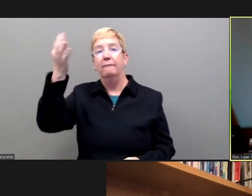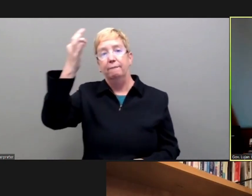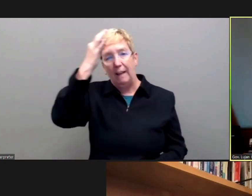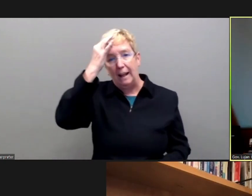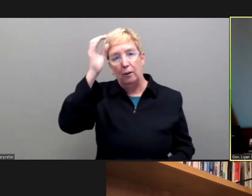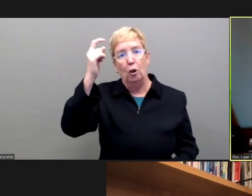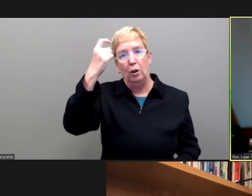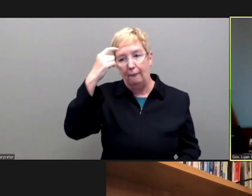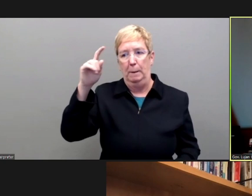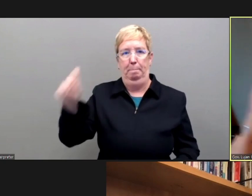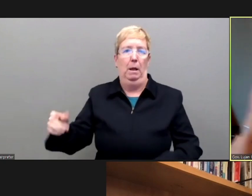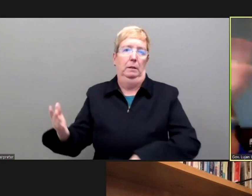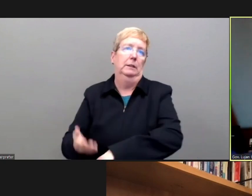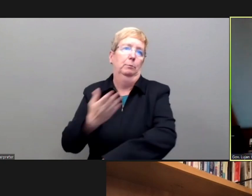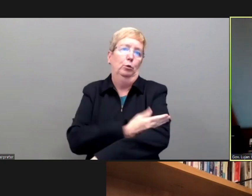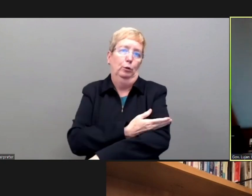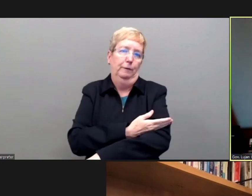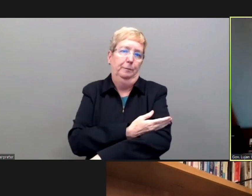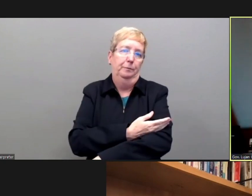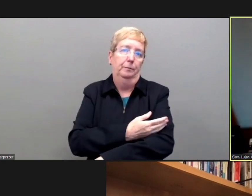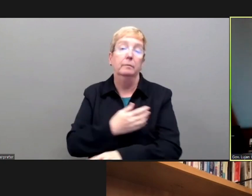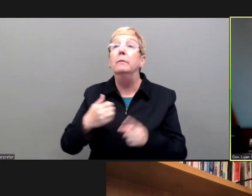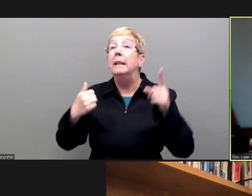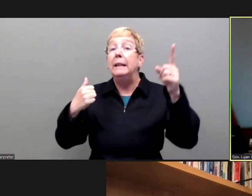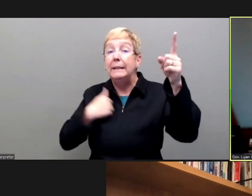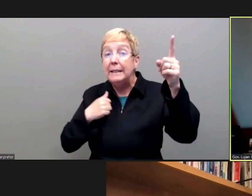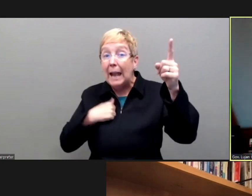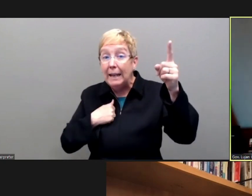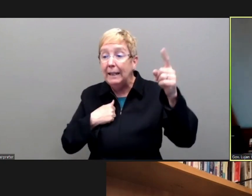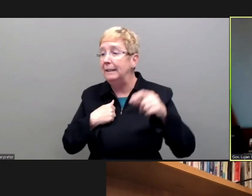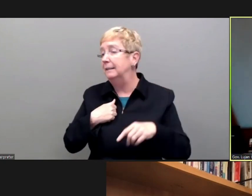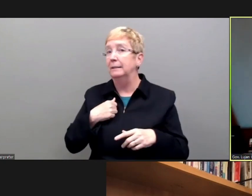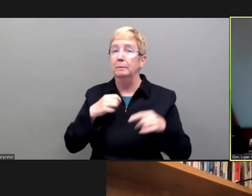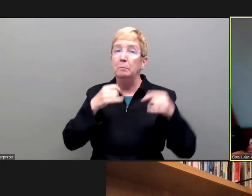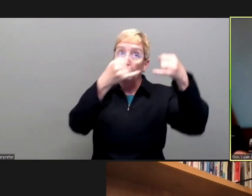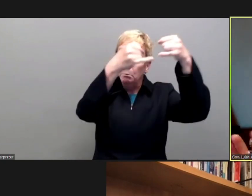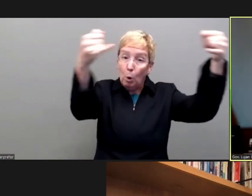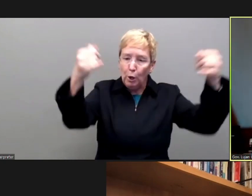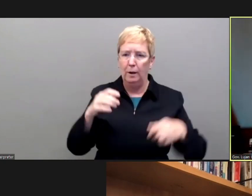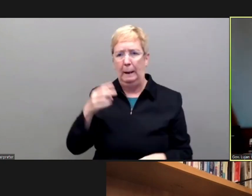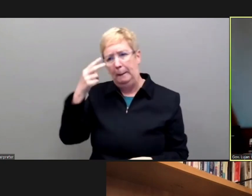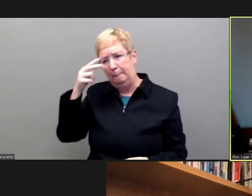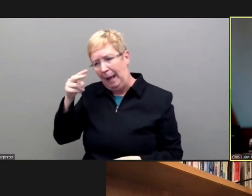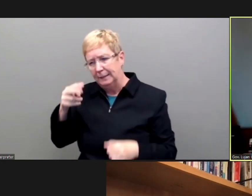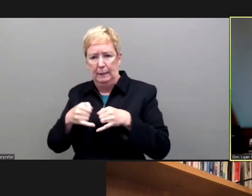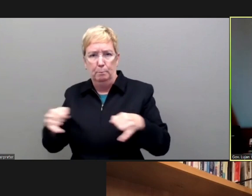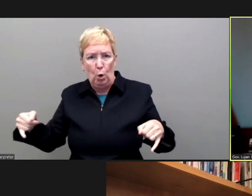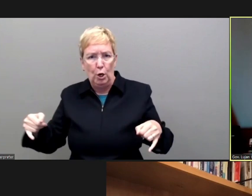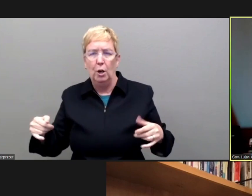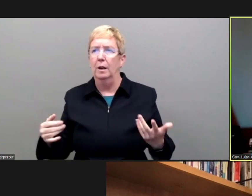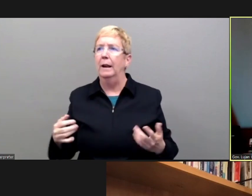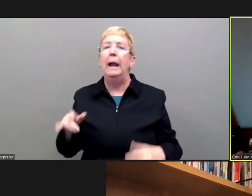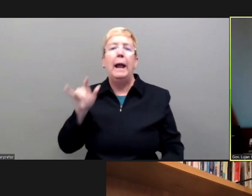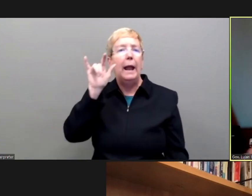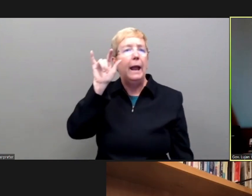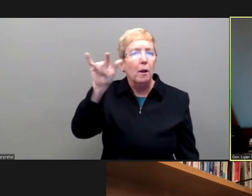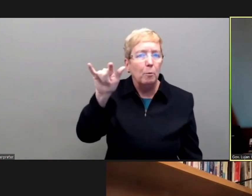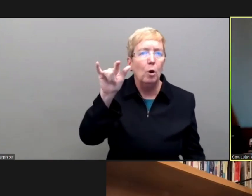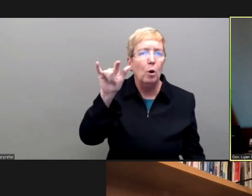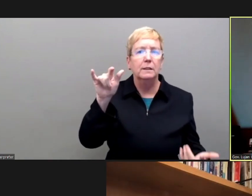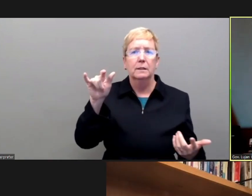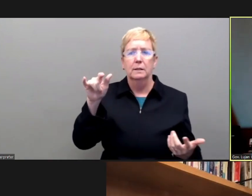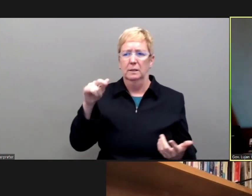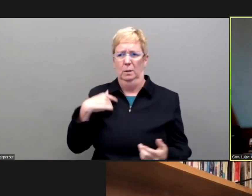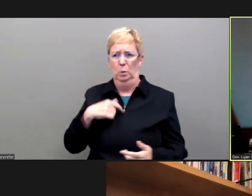better job at the Canadian border, at the Mexican border, in every context, in airports. We can do a